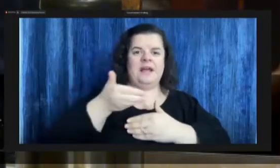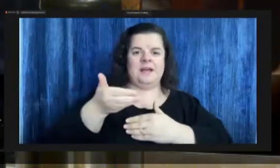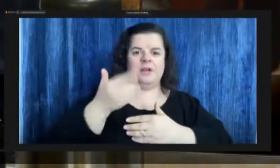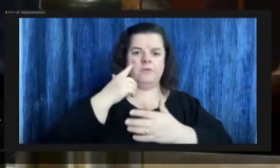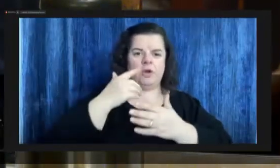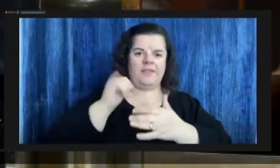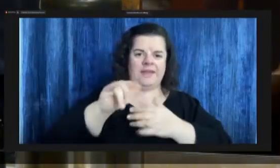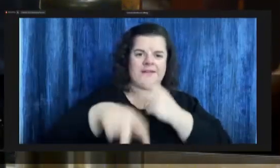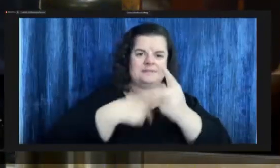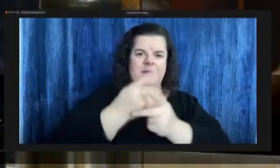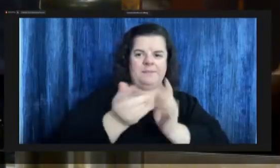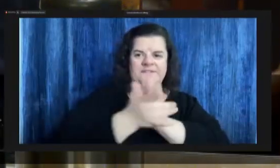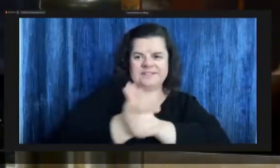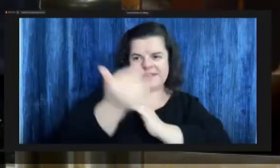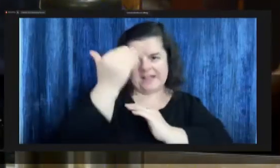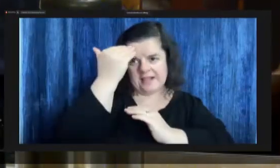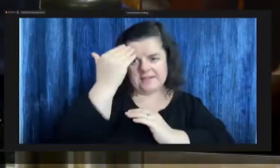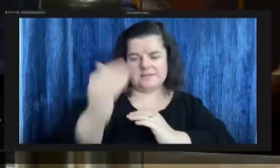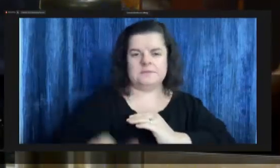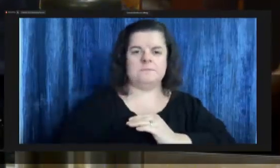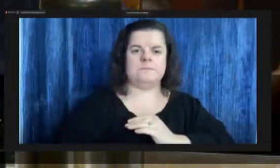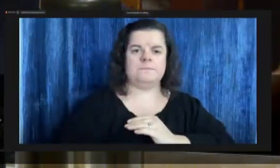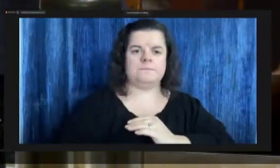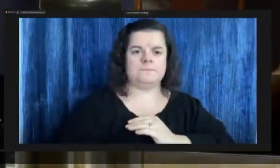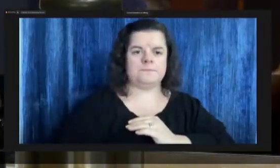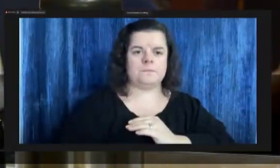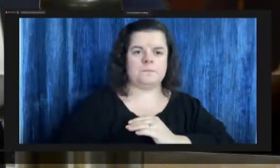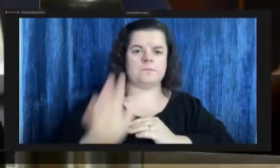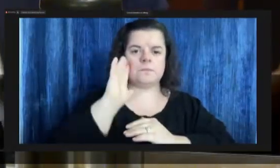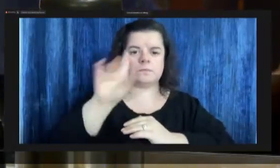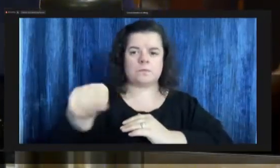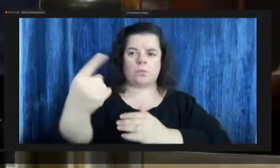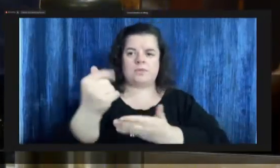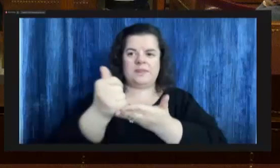talent, and I think it will only help Pittsburgh. So thanks.